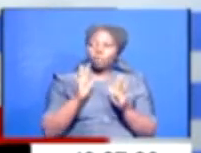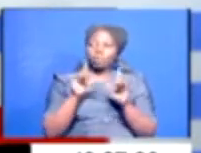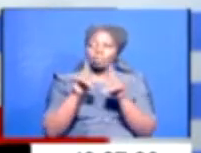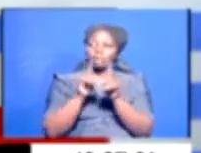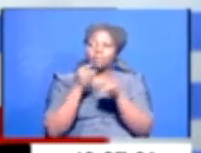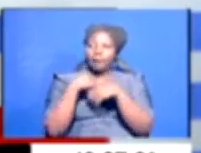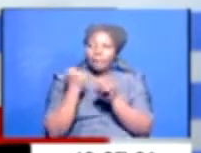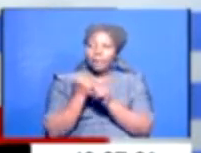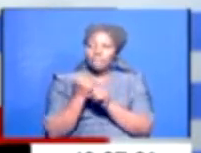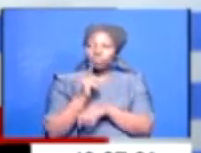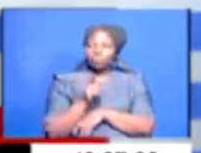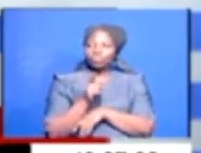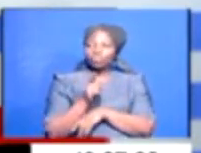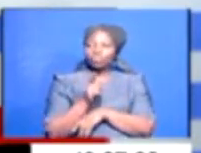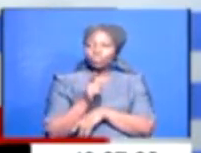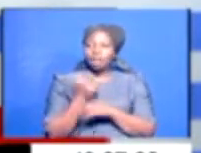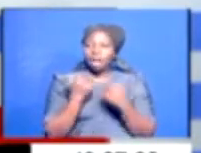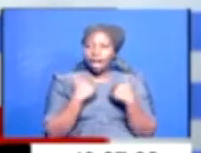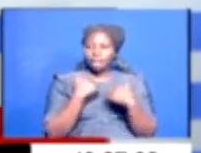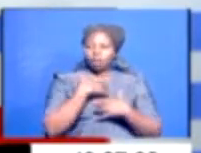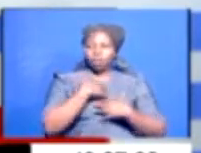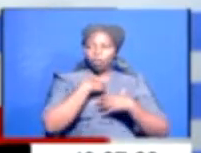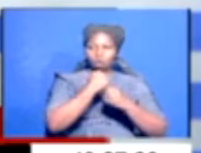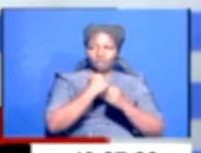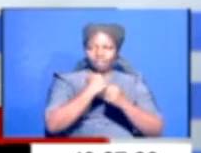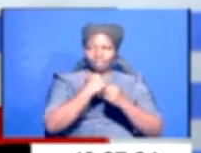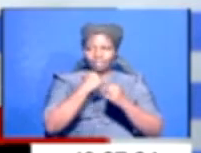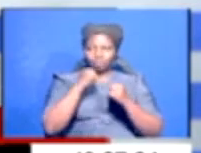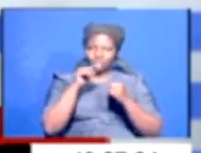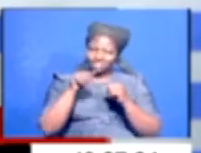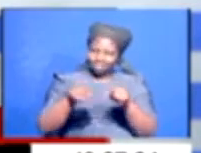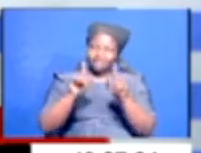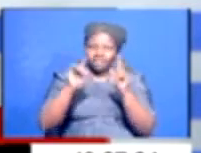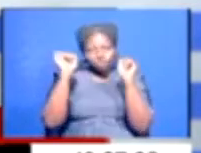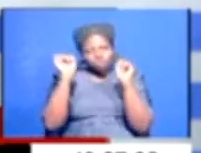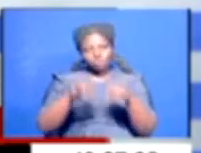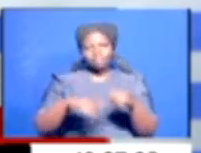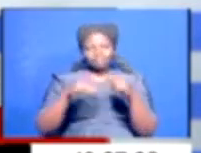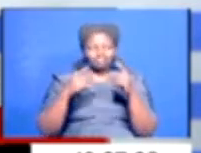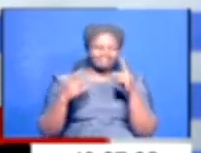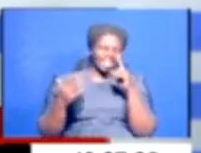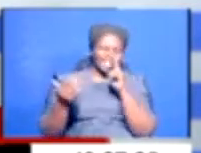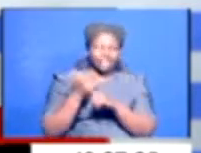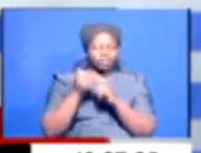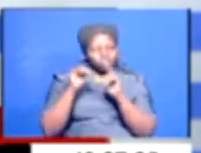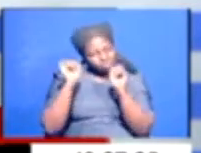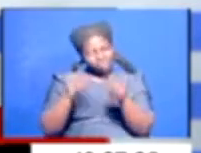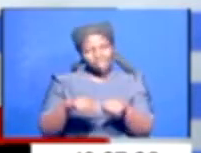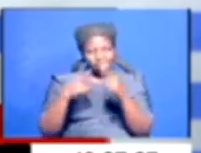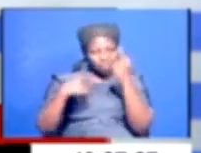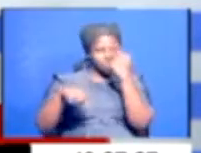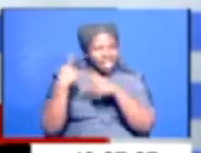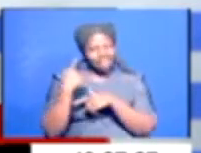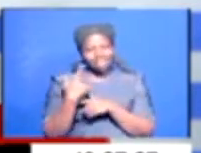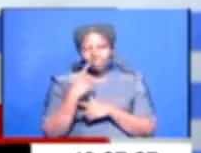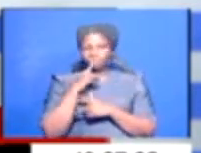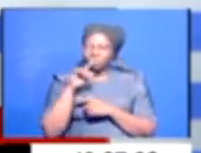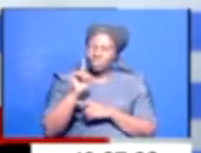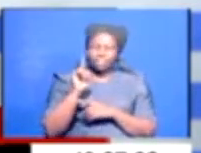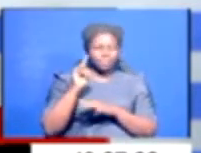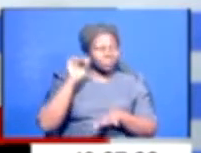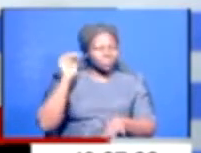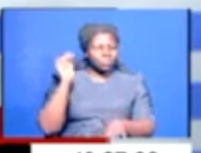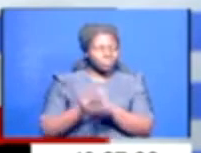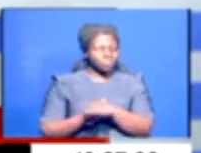you have confidence in yourself that you can do it. Mm-hmm. So she's just good. She's like